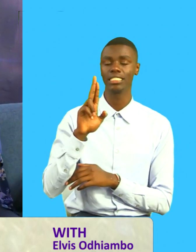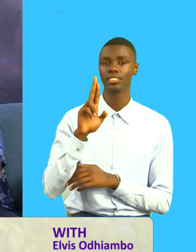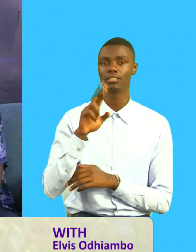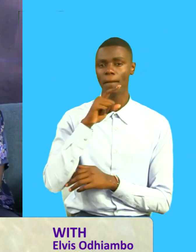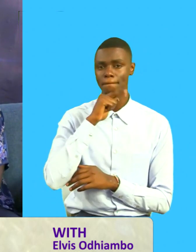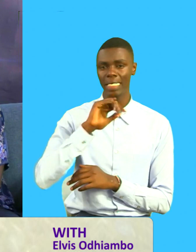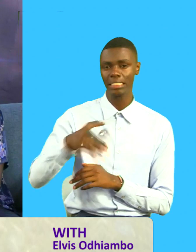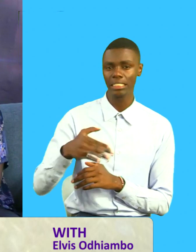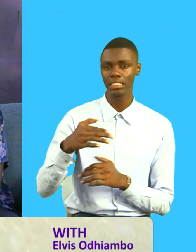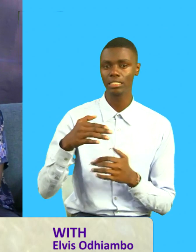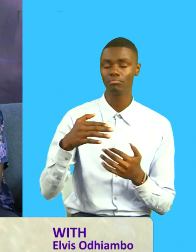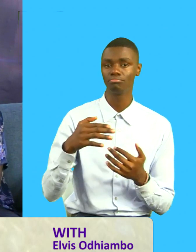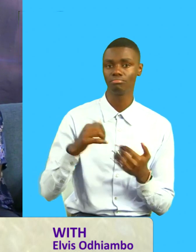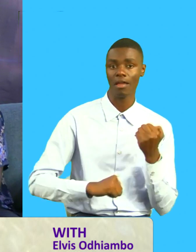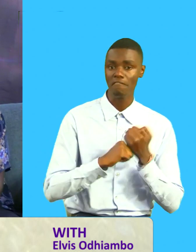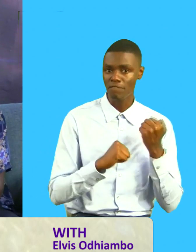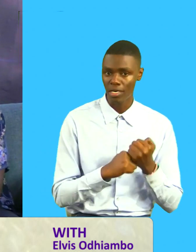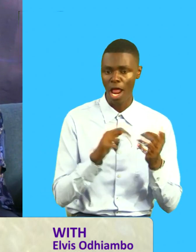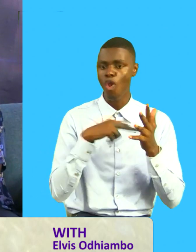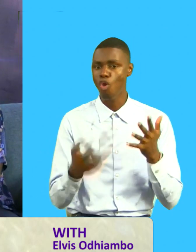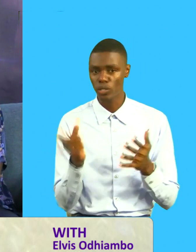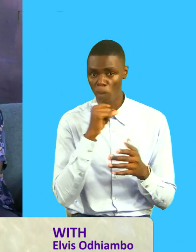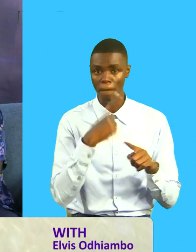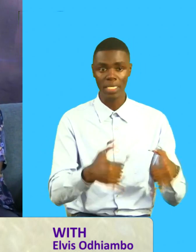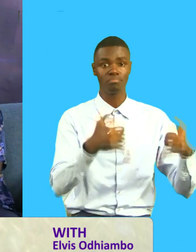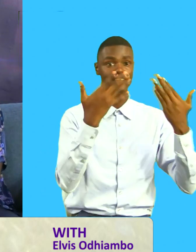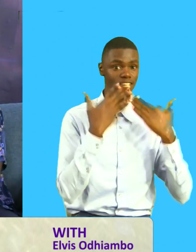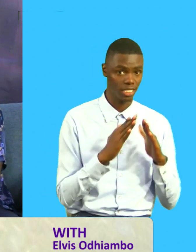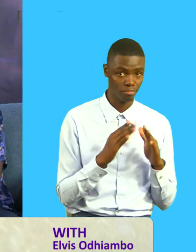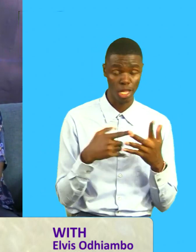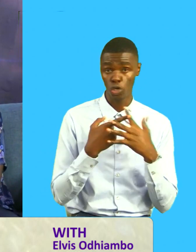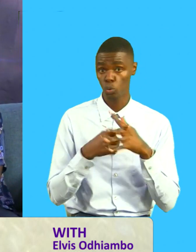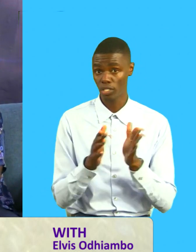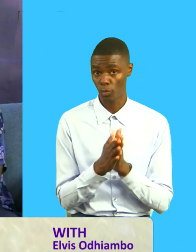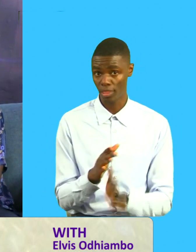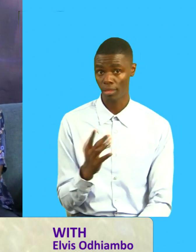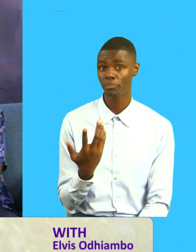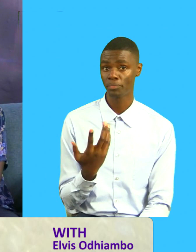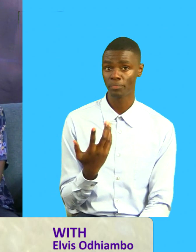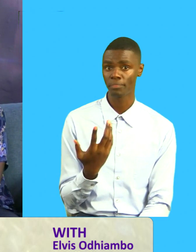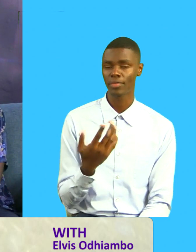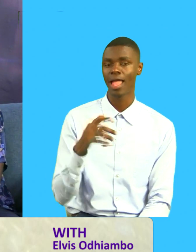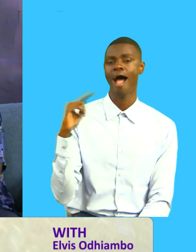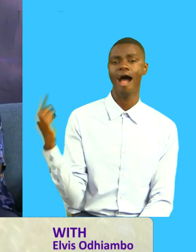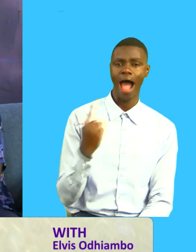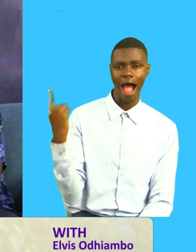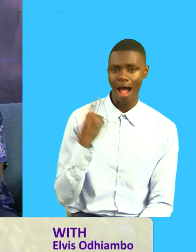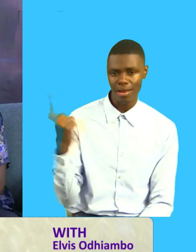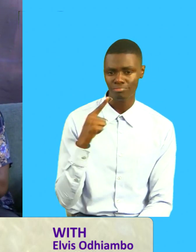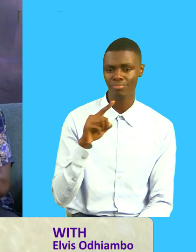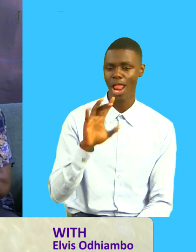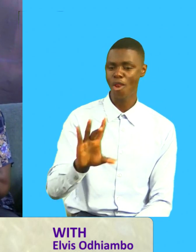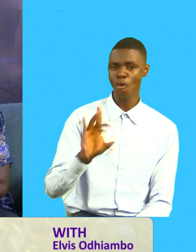lost, but despite the fact that they're already champions. But then again, maybe we should start with the fact that Erling Haaland, who was